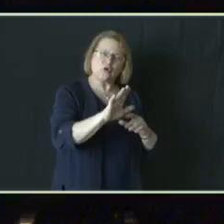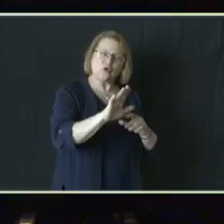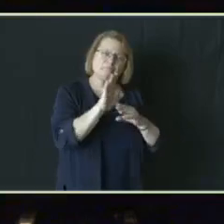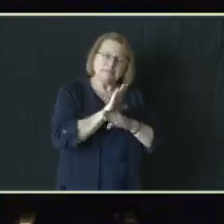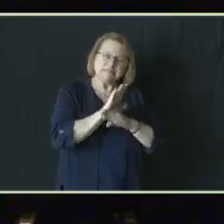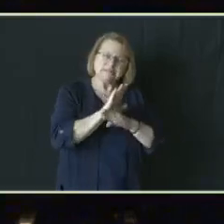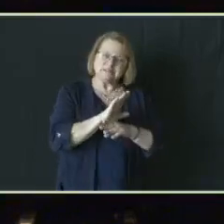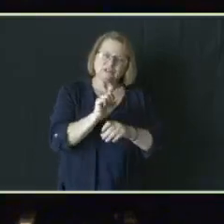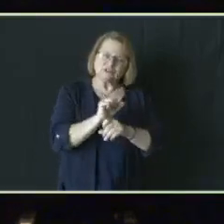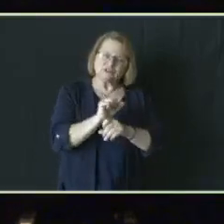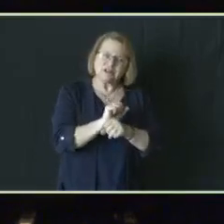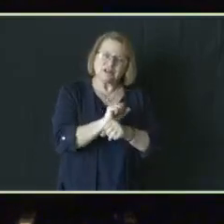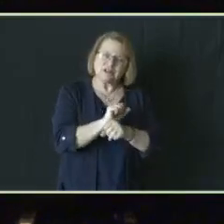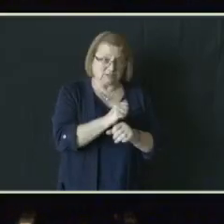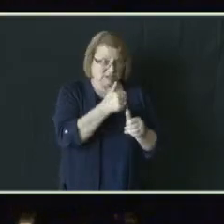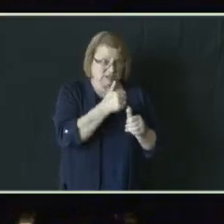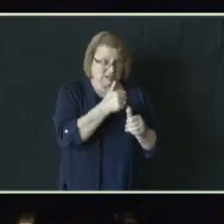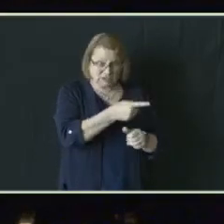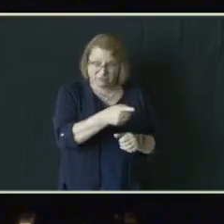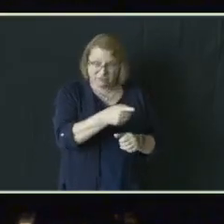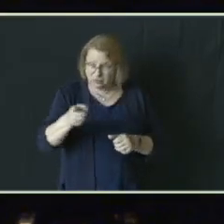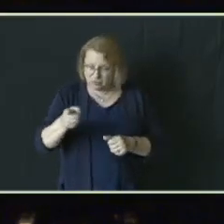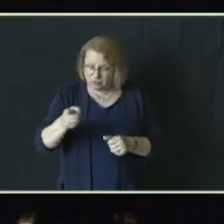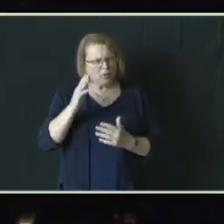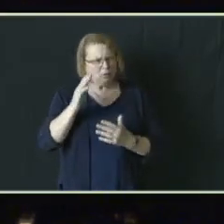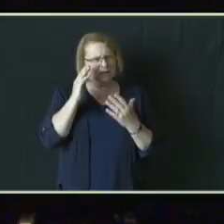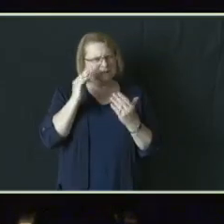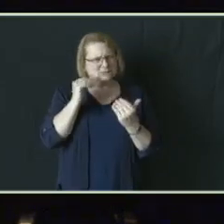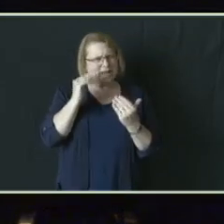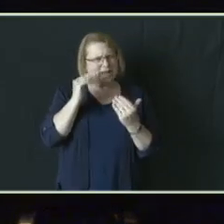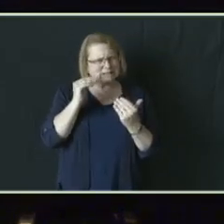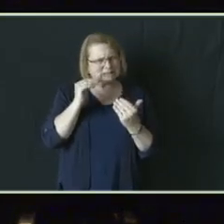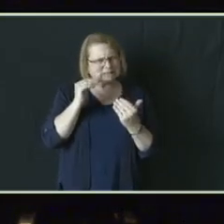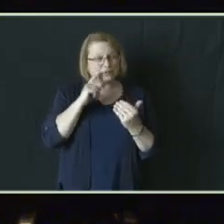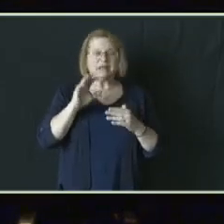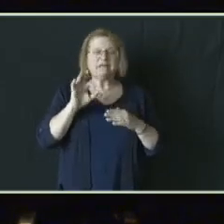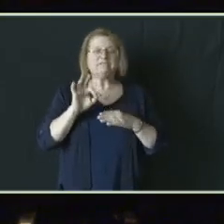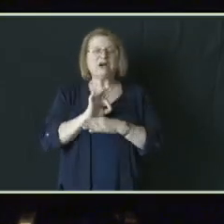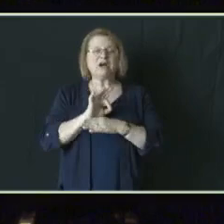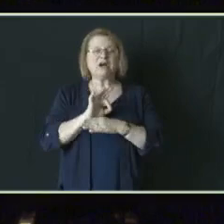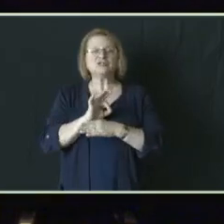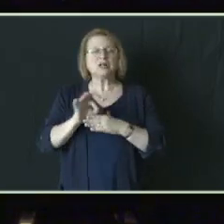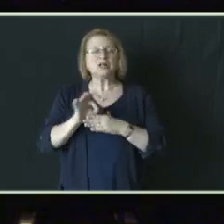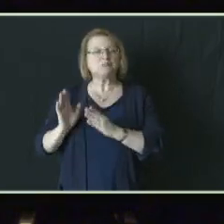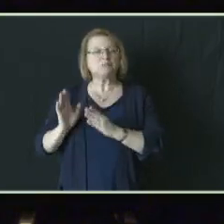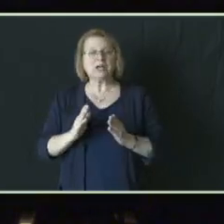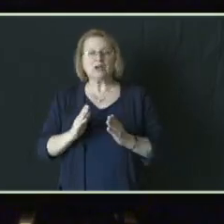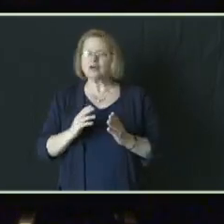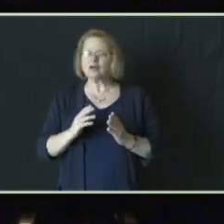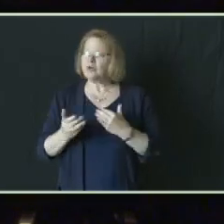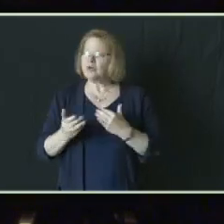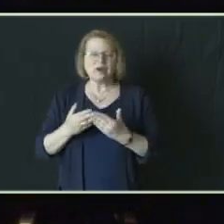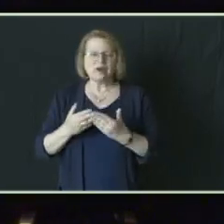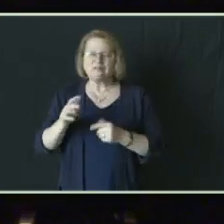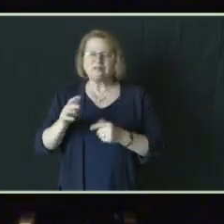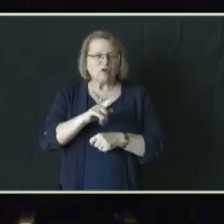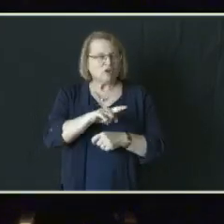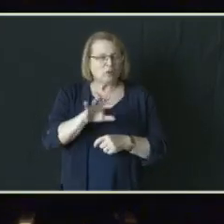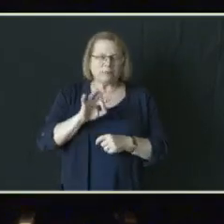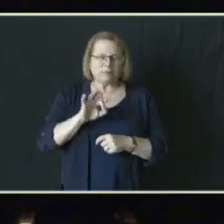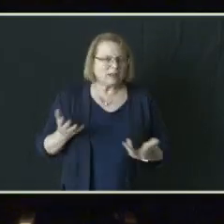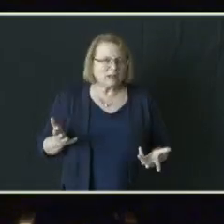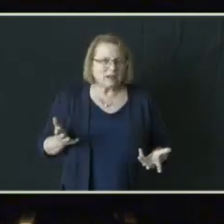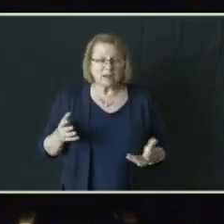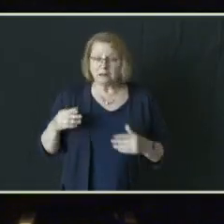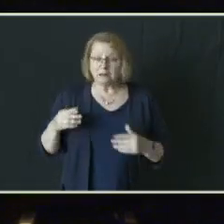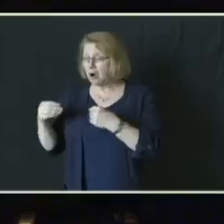careers. Each of you will be expected to be functionally sound in whatever discipline you choose, be that